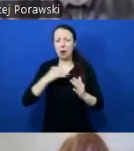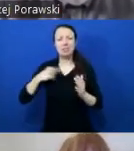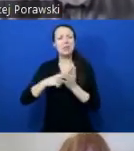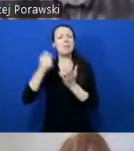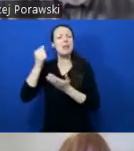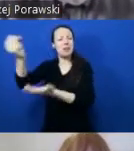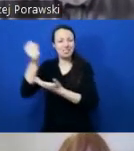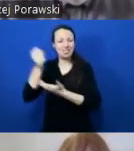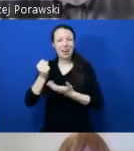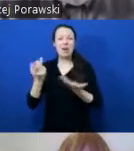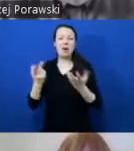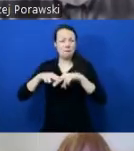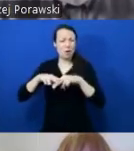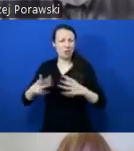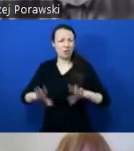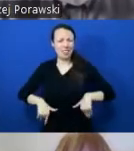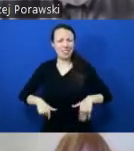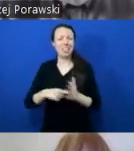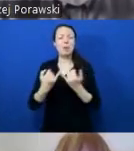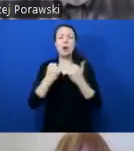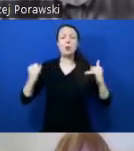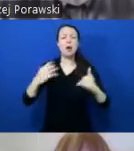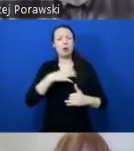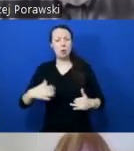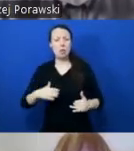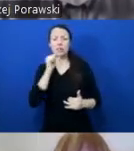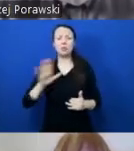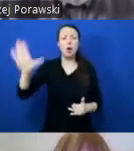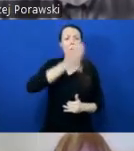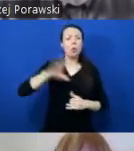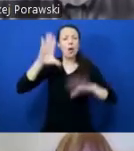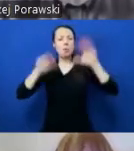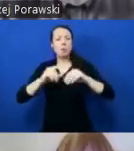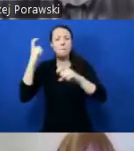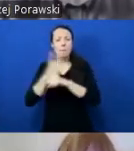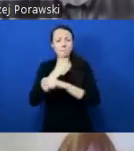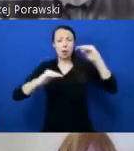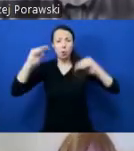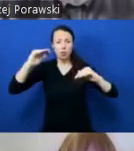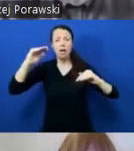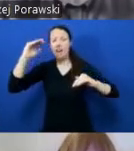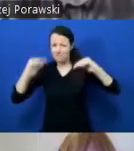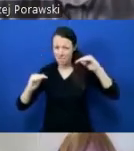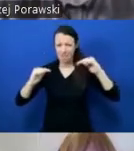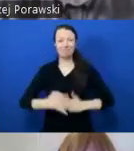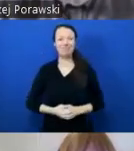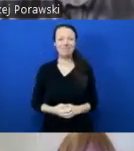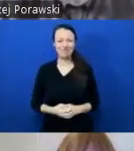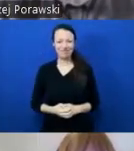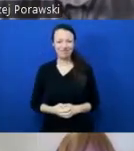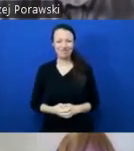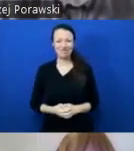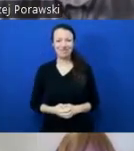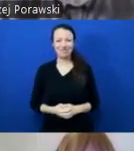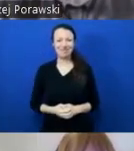collaboration program with the framework of the Polish-Swiss City Development Program, co-financed by the Swiss funds.